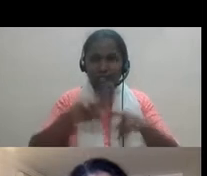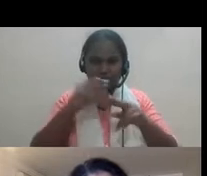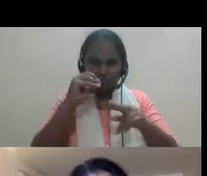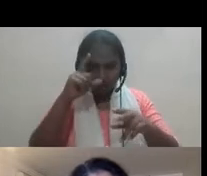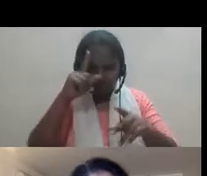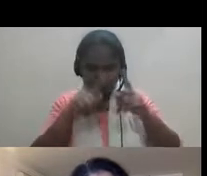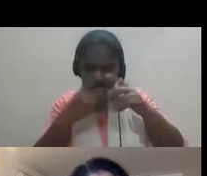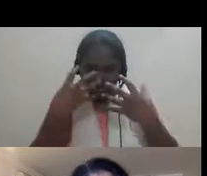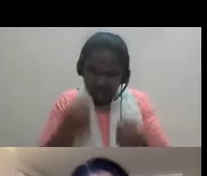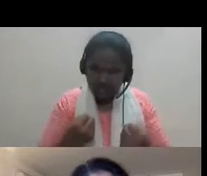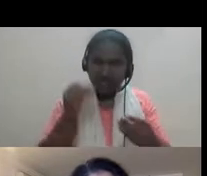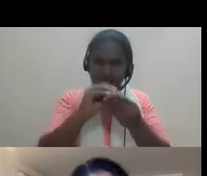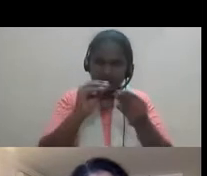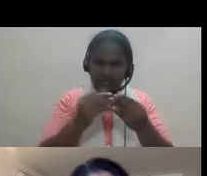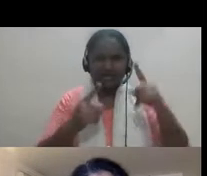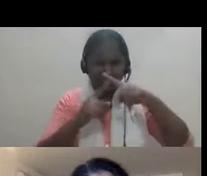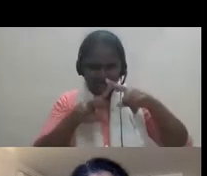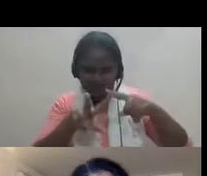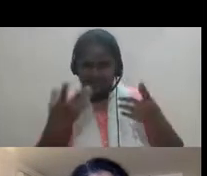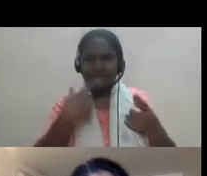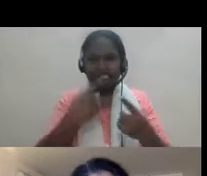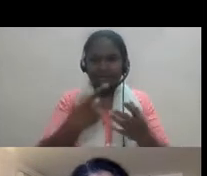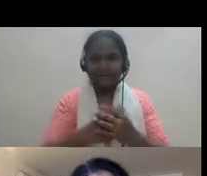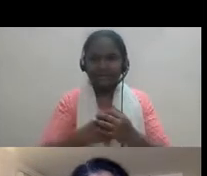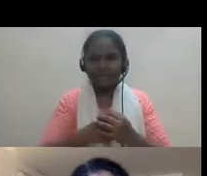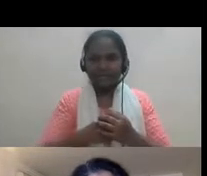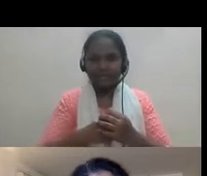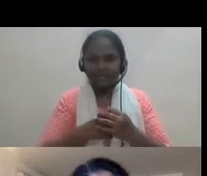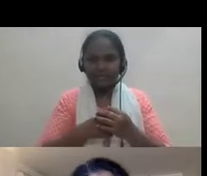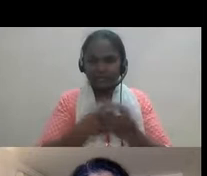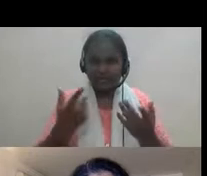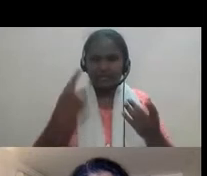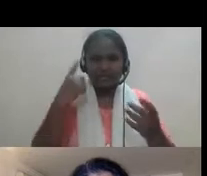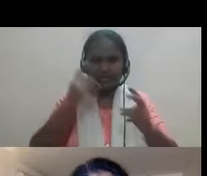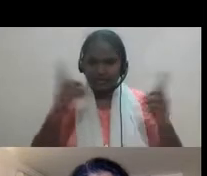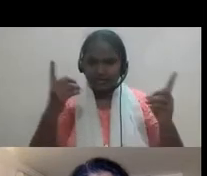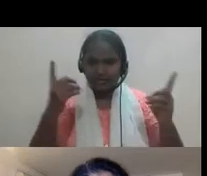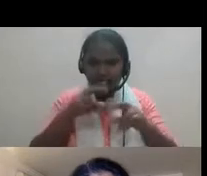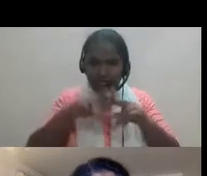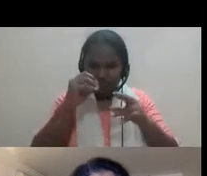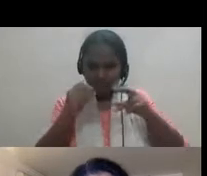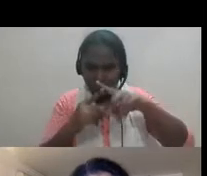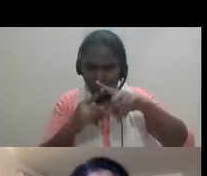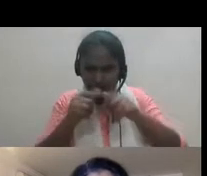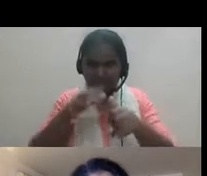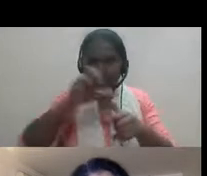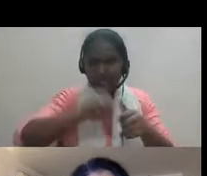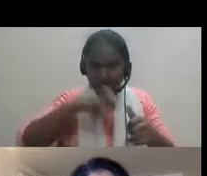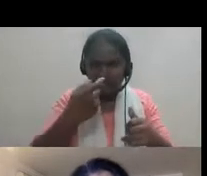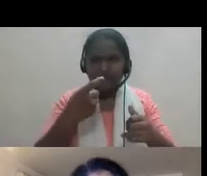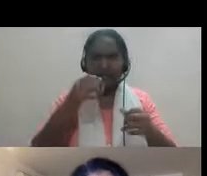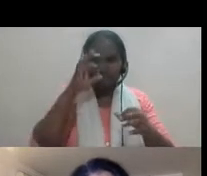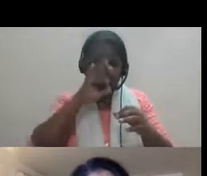there would have been in television, let's say, and in the diverse footages that we had access to in terms of